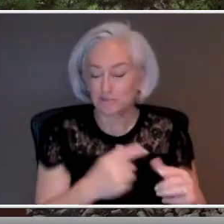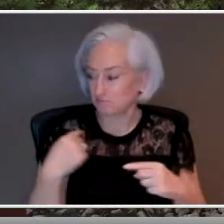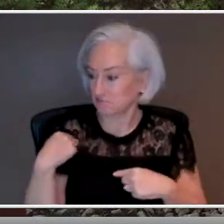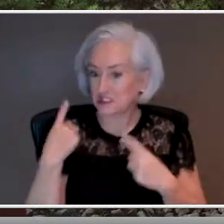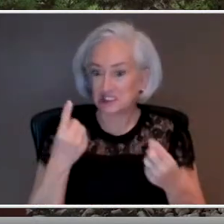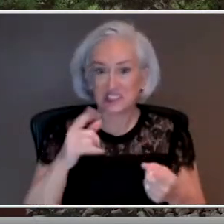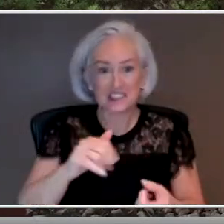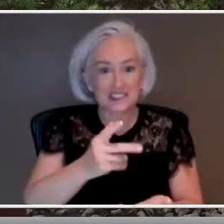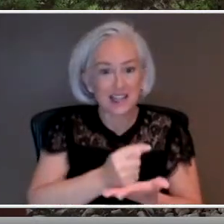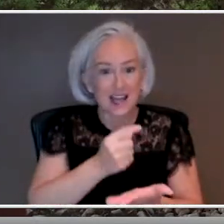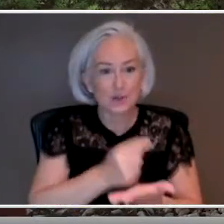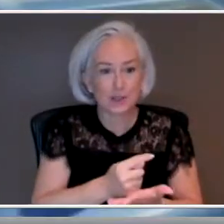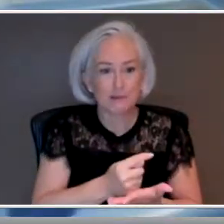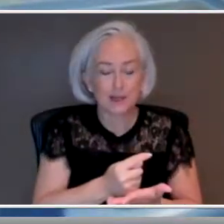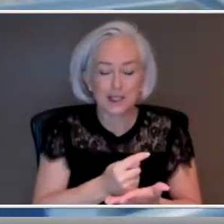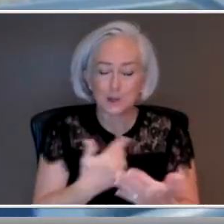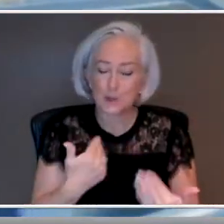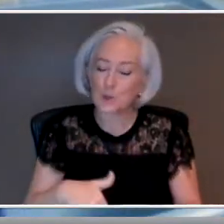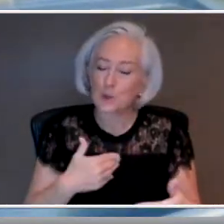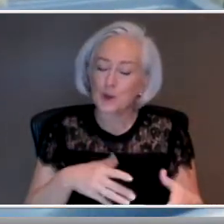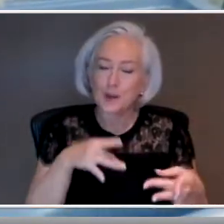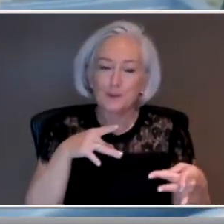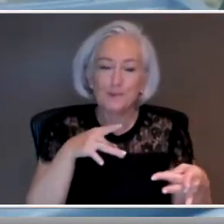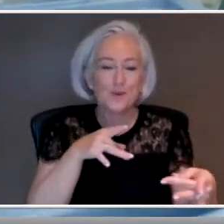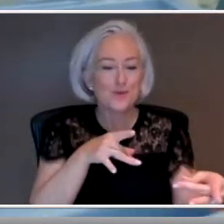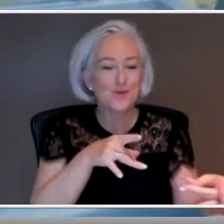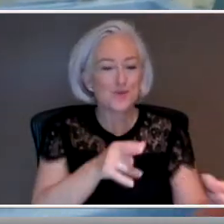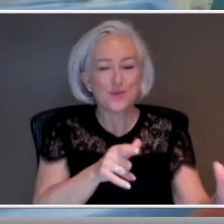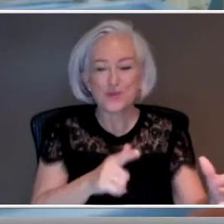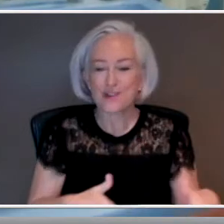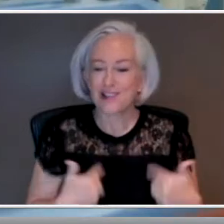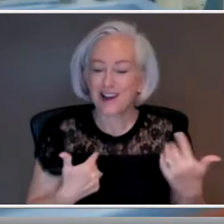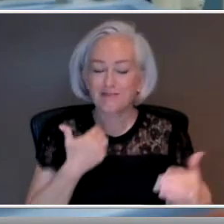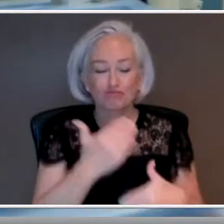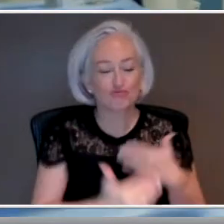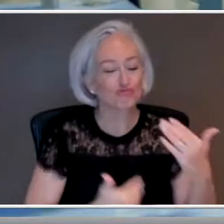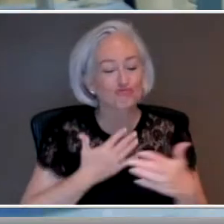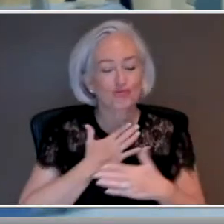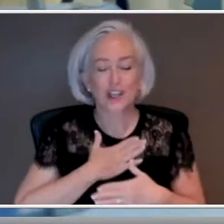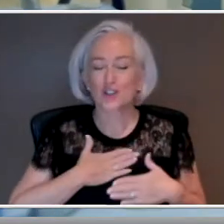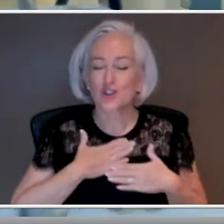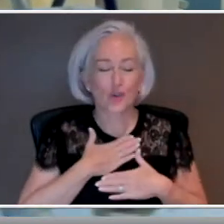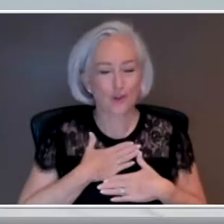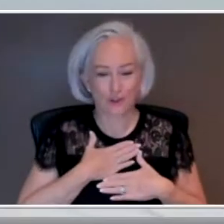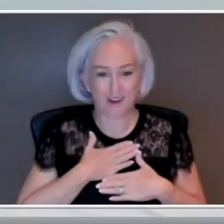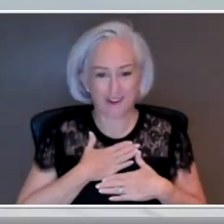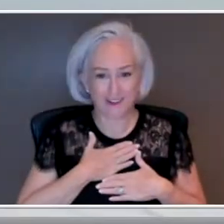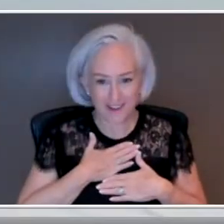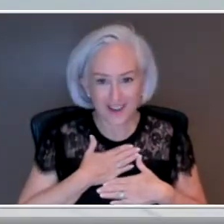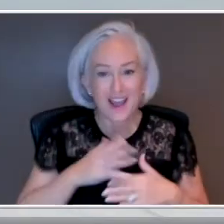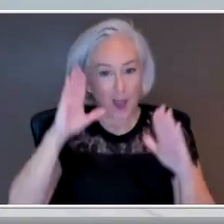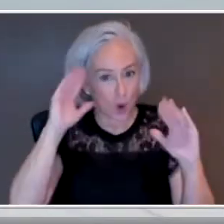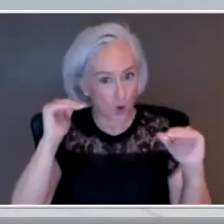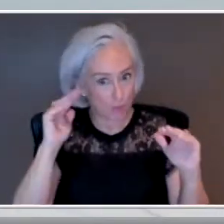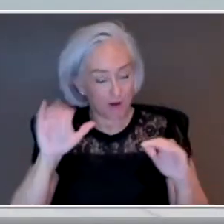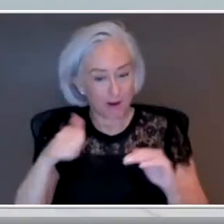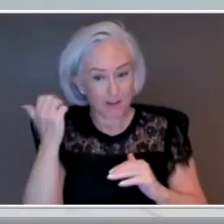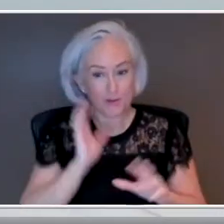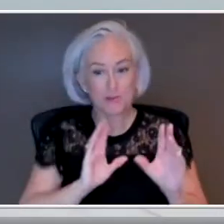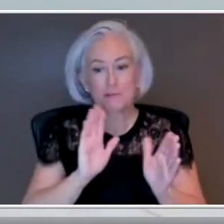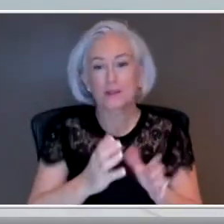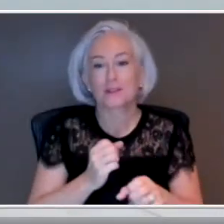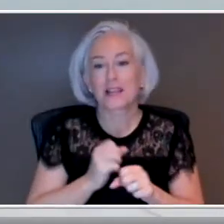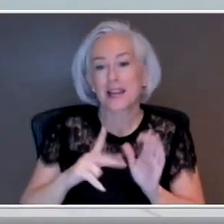pause and get a second opinion before agreeing to more painful, invasive options. Getting a second opinion by a different type